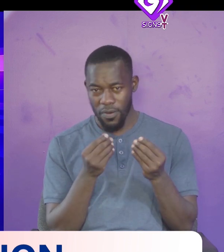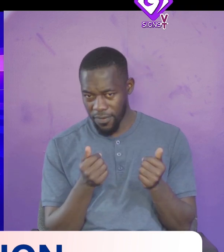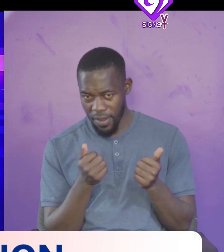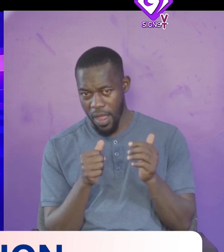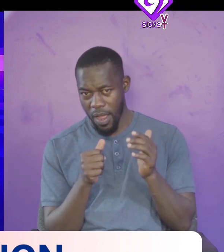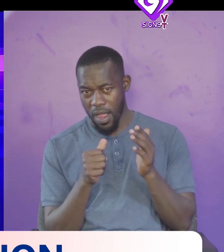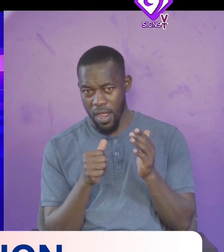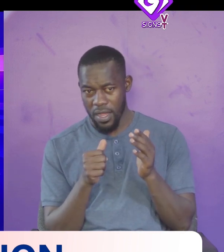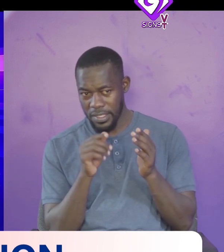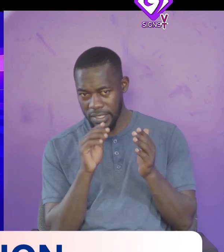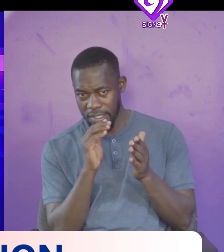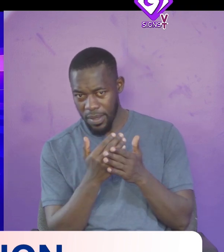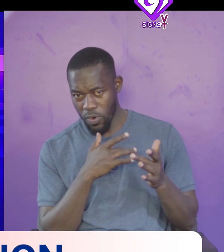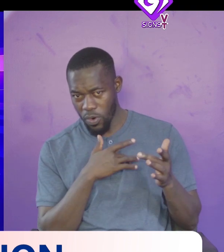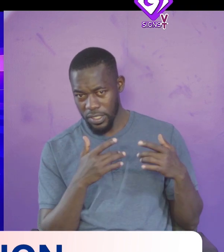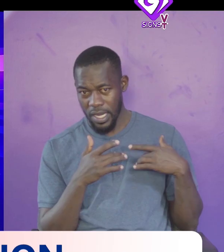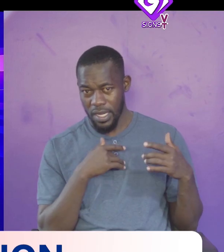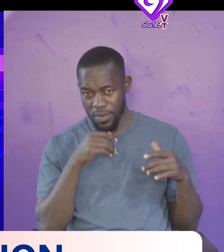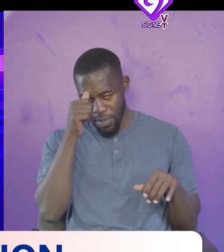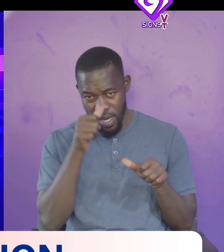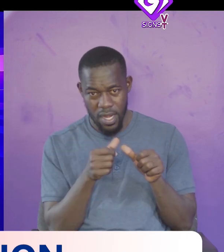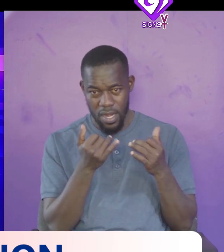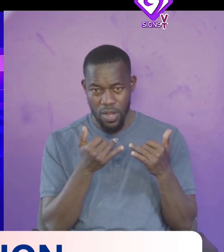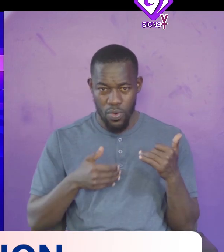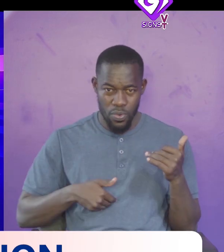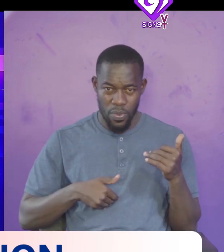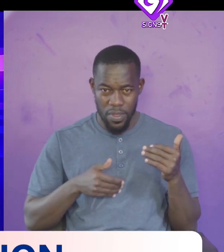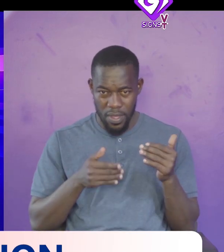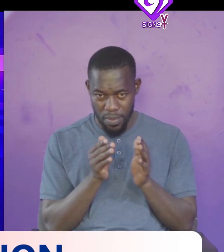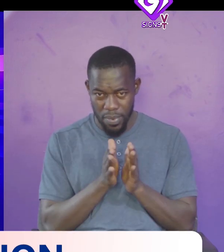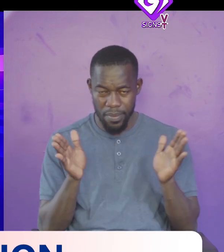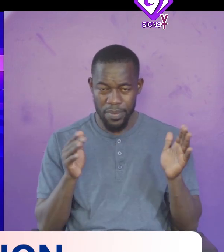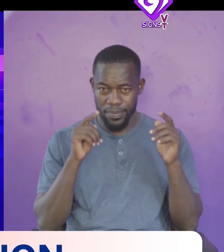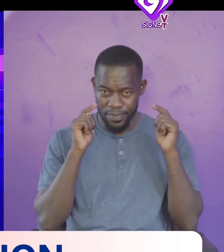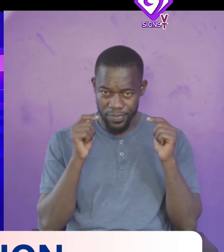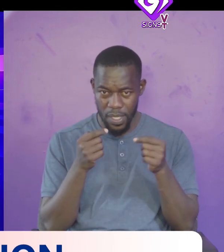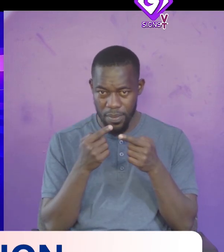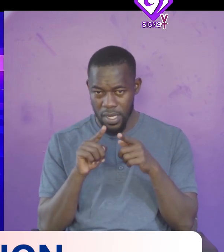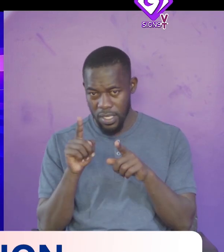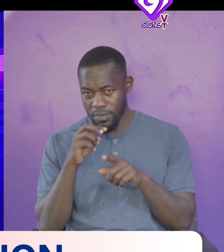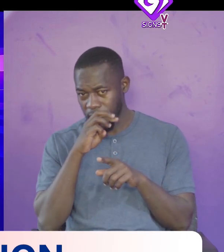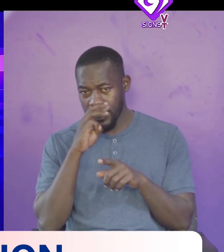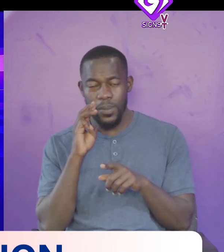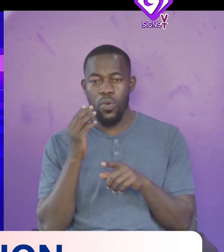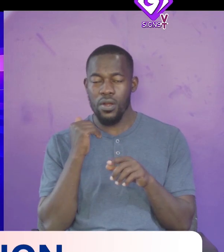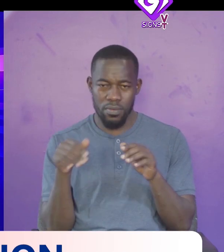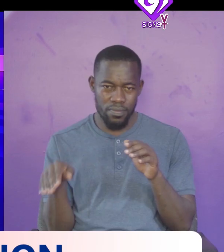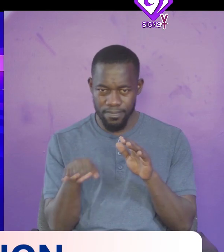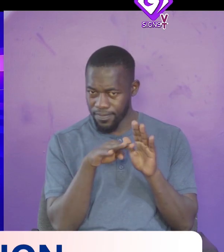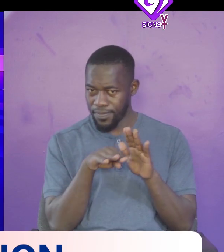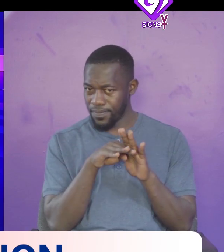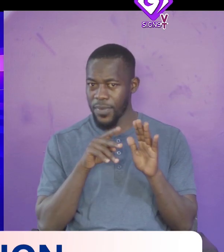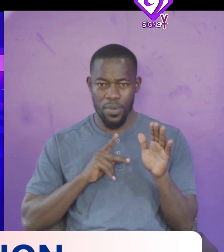are listening to what we are saying. So they are trying to find ways of taking people from the issues of the day. There is problems